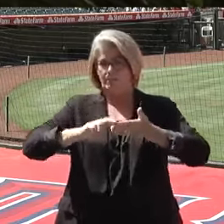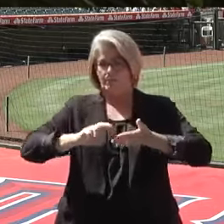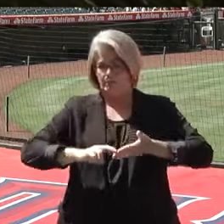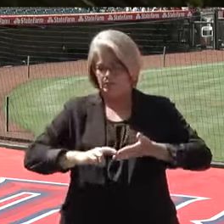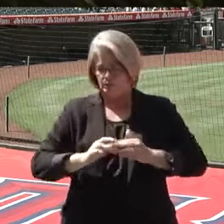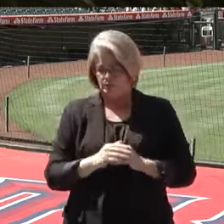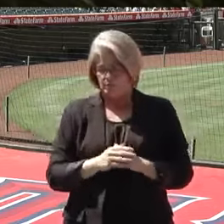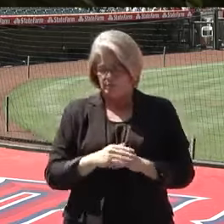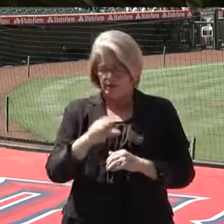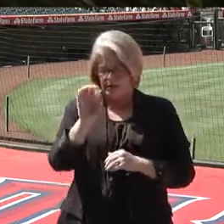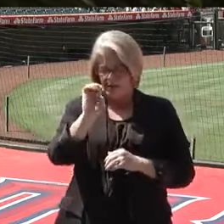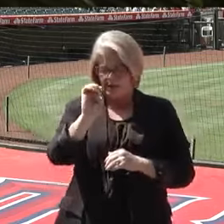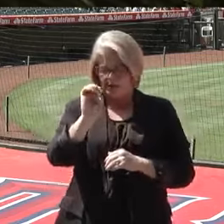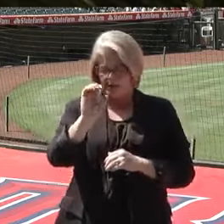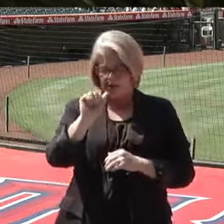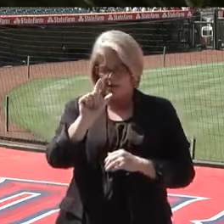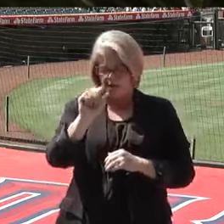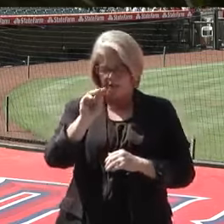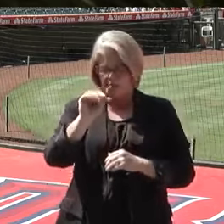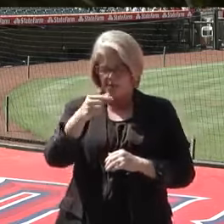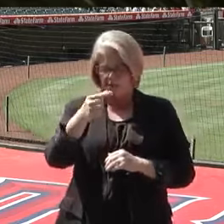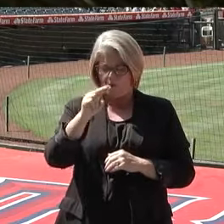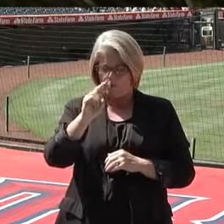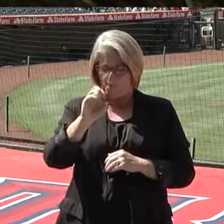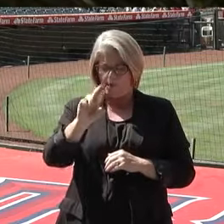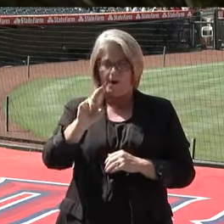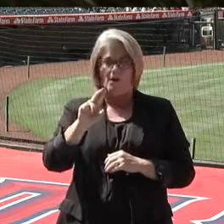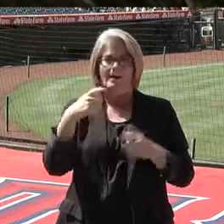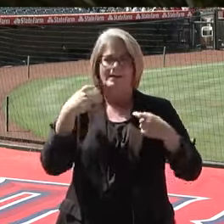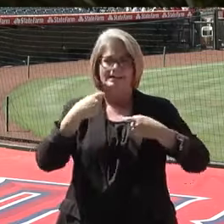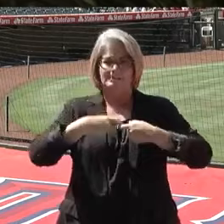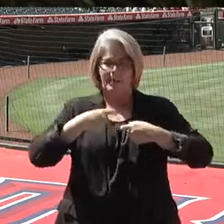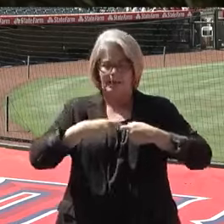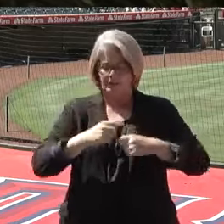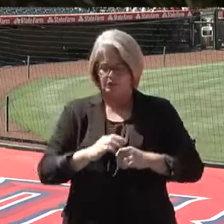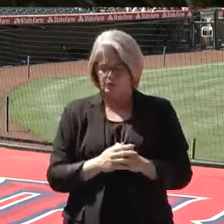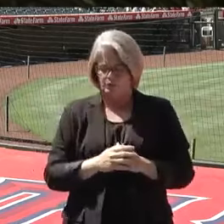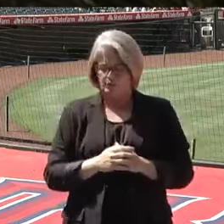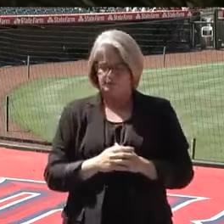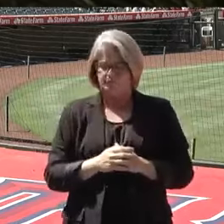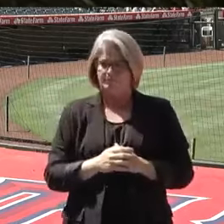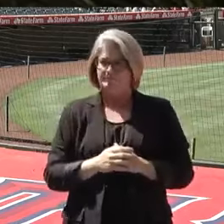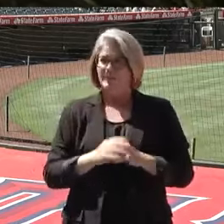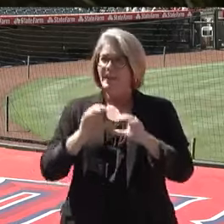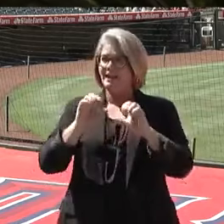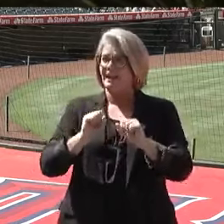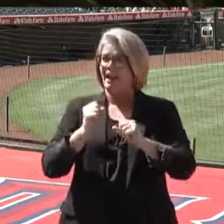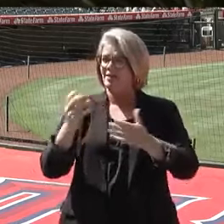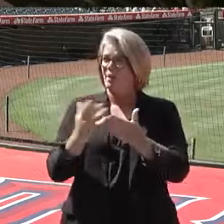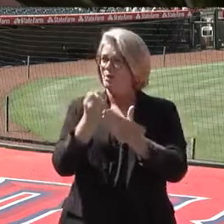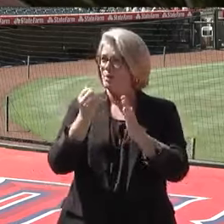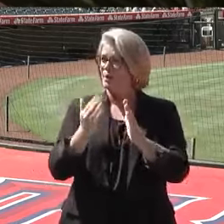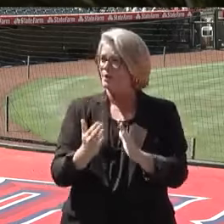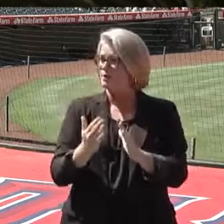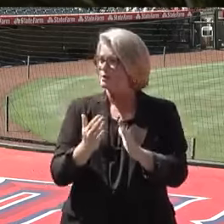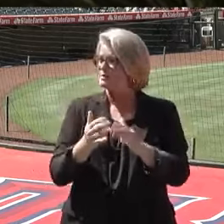And Eliezer Almaguer in Spanish. Will the winners please stand and be